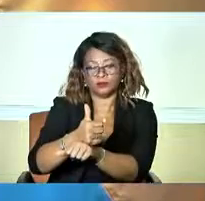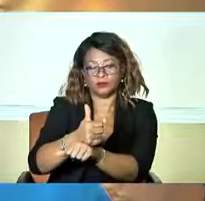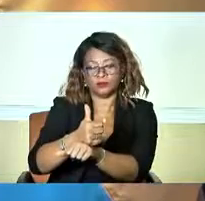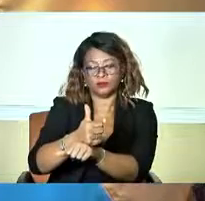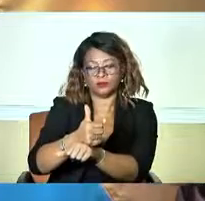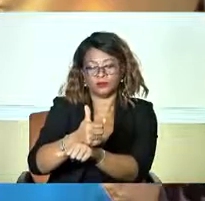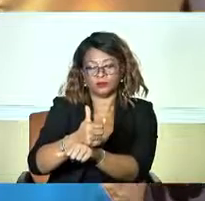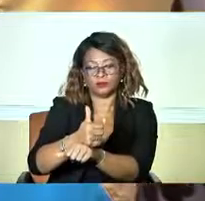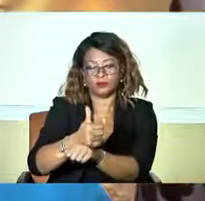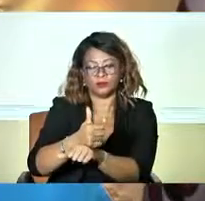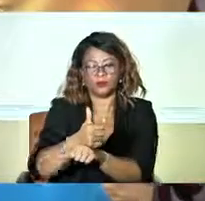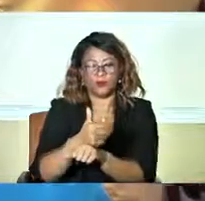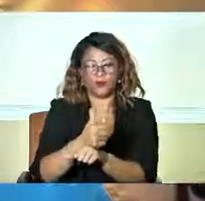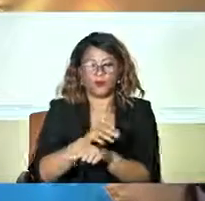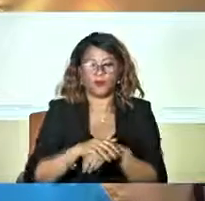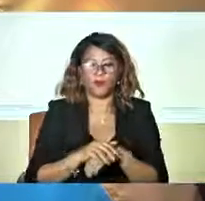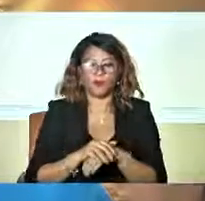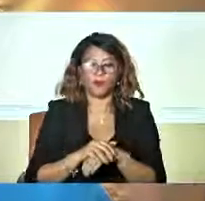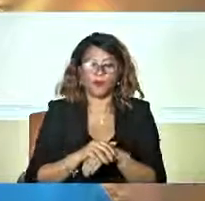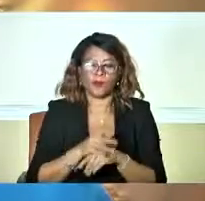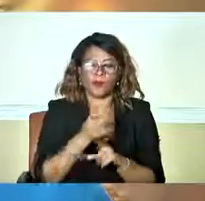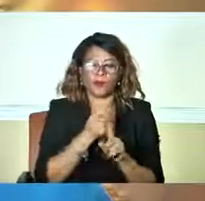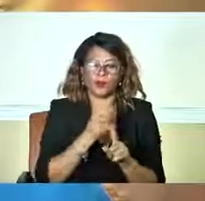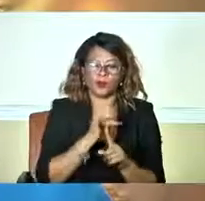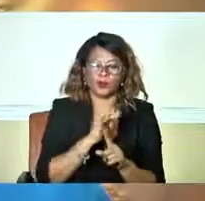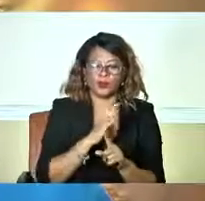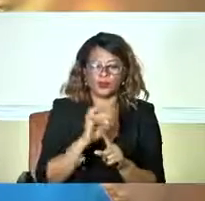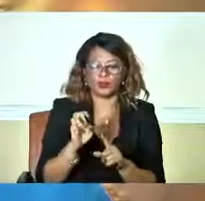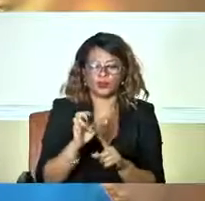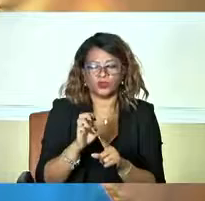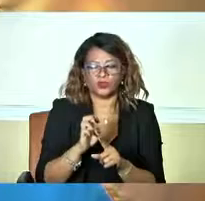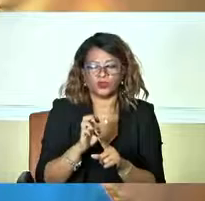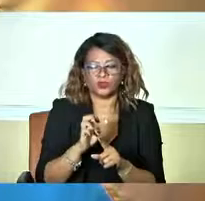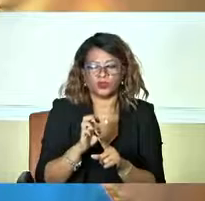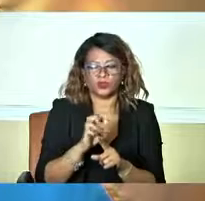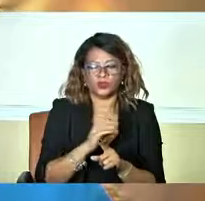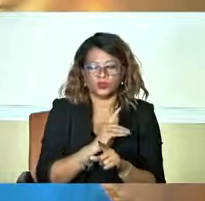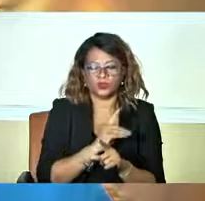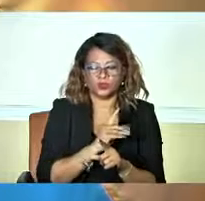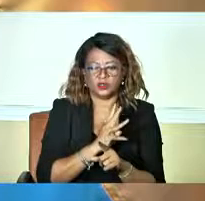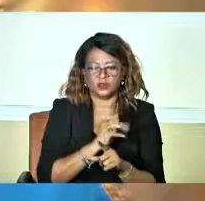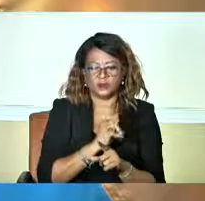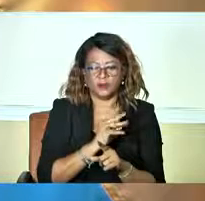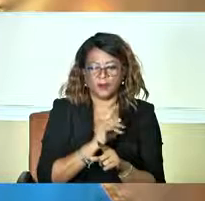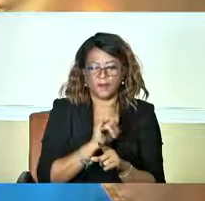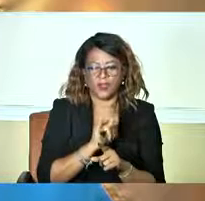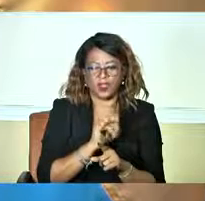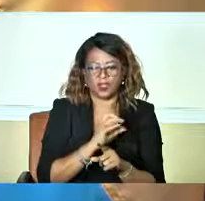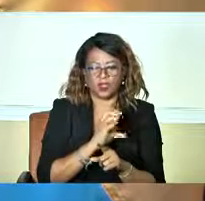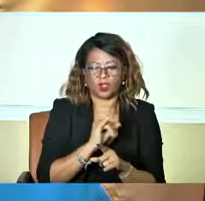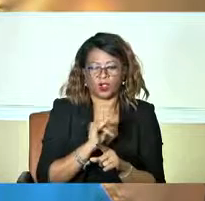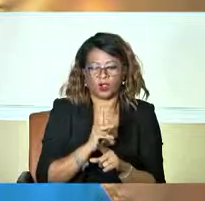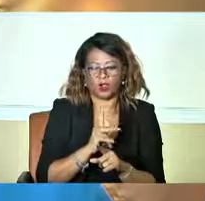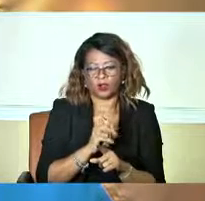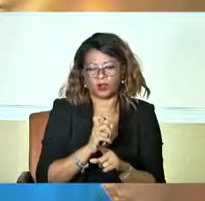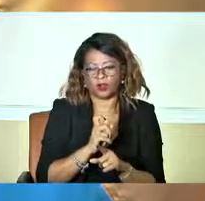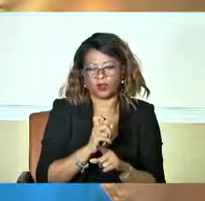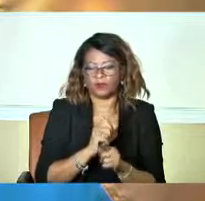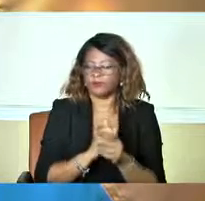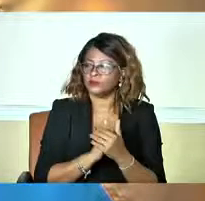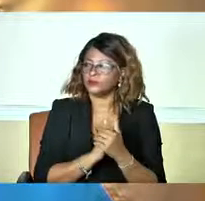Thank you, Minister. From the Tribune, we invite Ms. Denise Maycock to ask her first